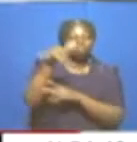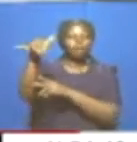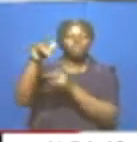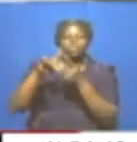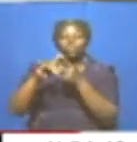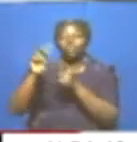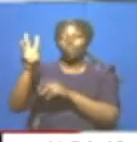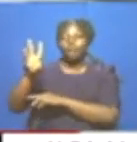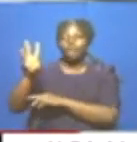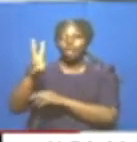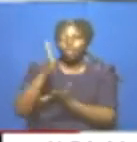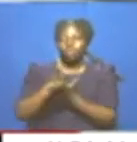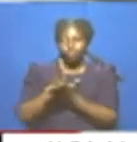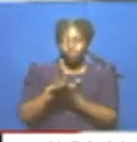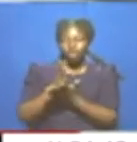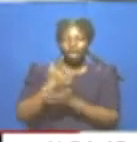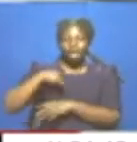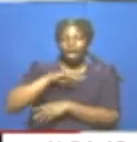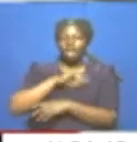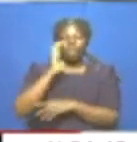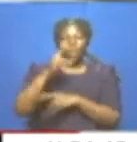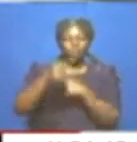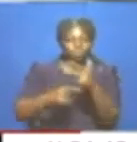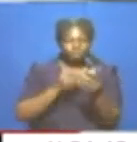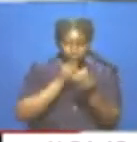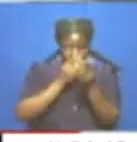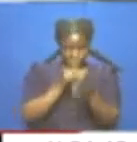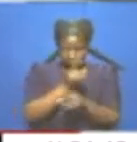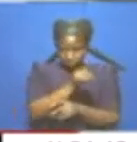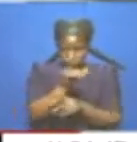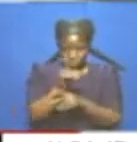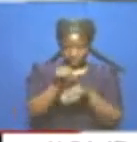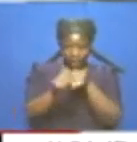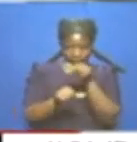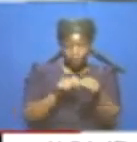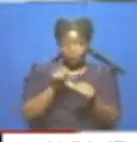And of course, we'll keep you posted on during our subsequent bulletin.